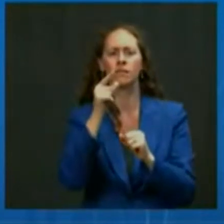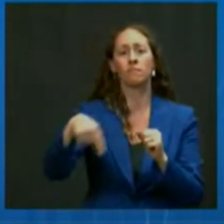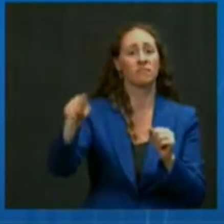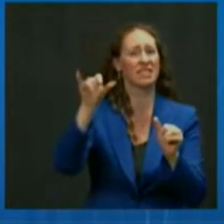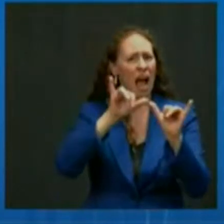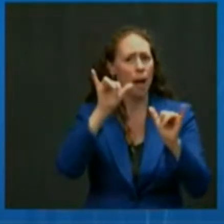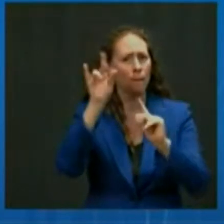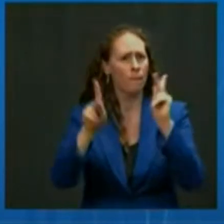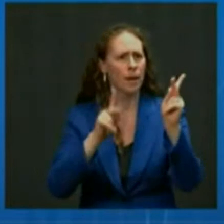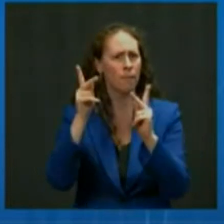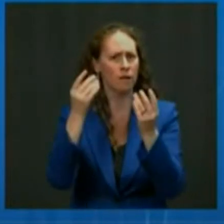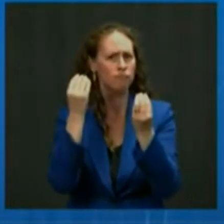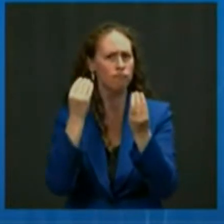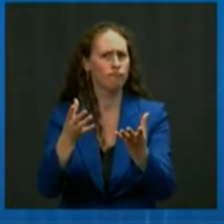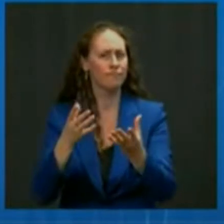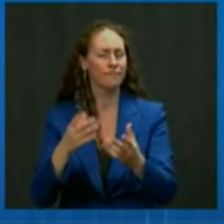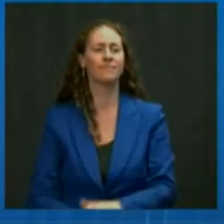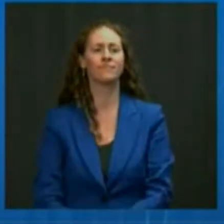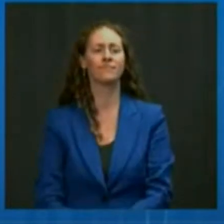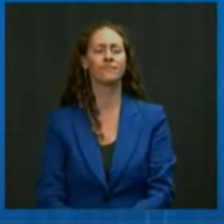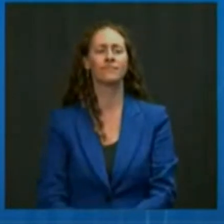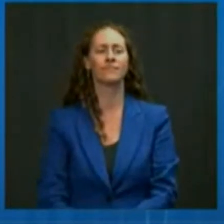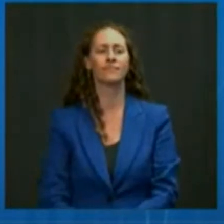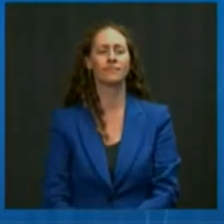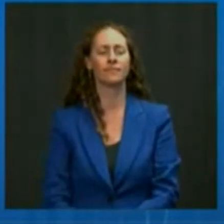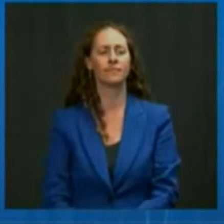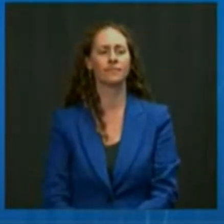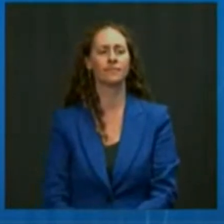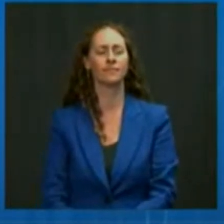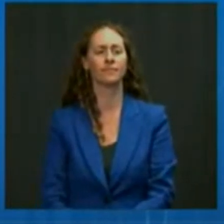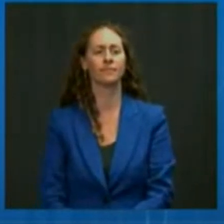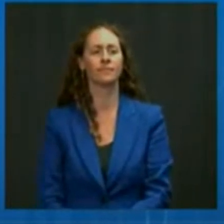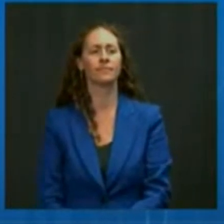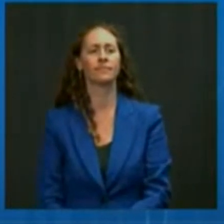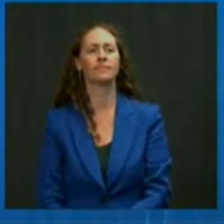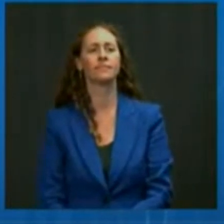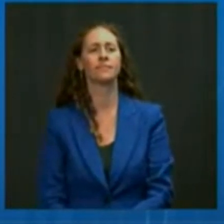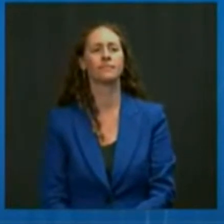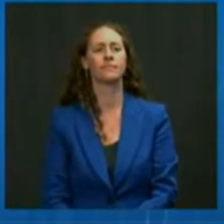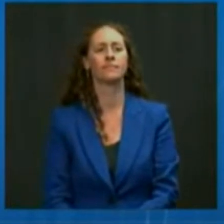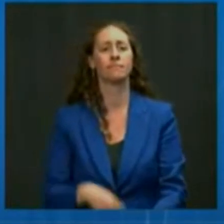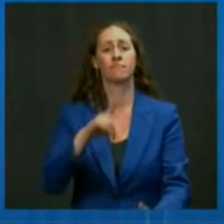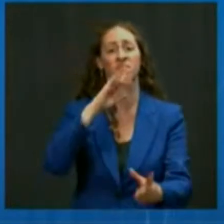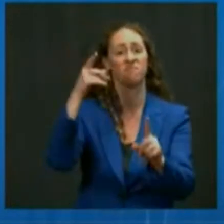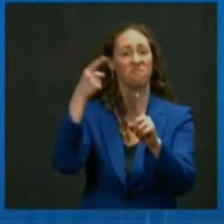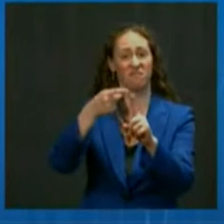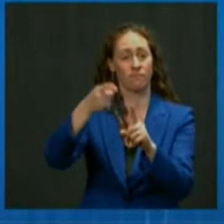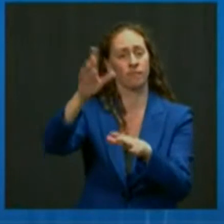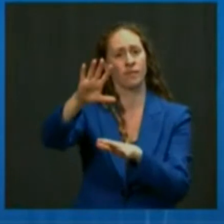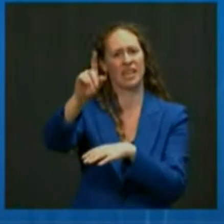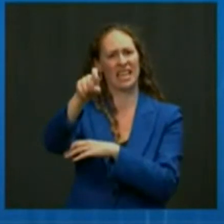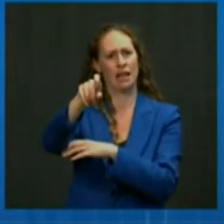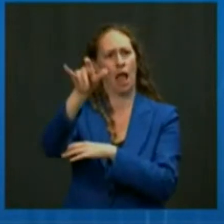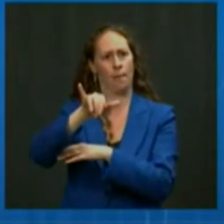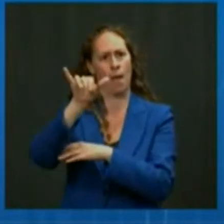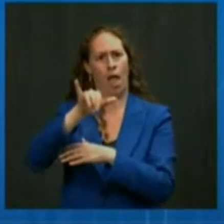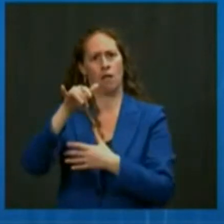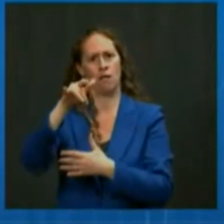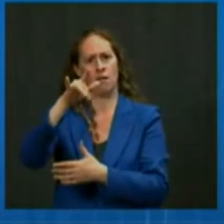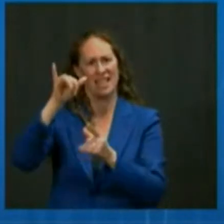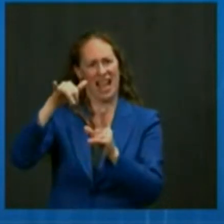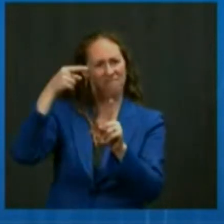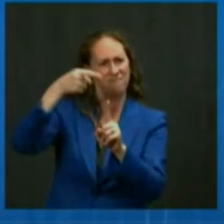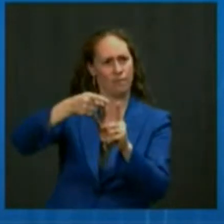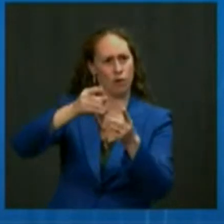neutralization titer required to neutralize the standard prototype D614G, which was